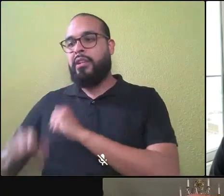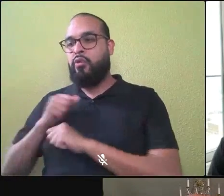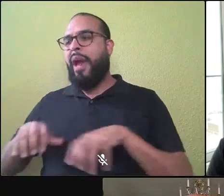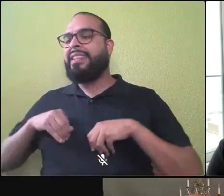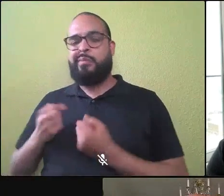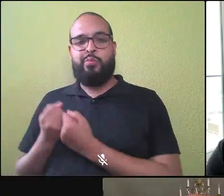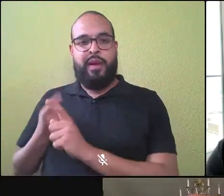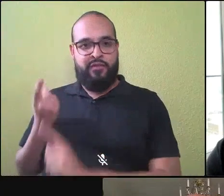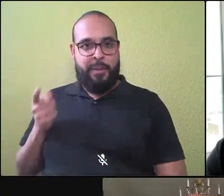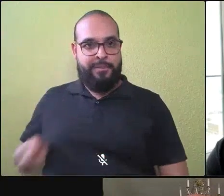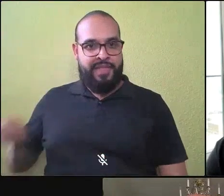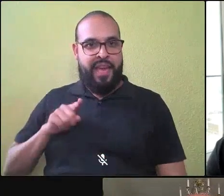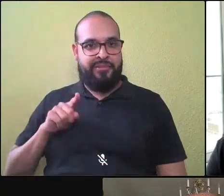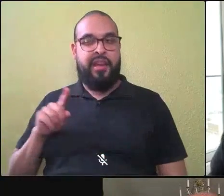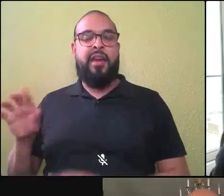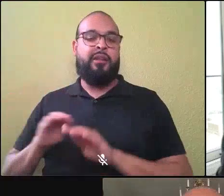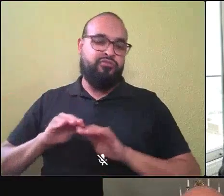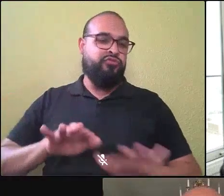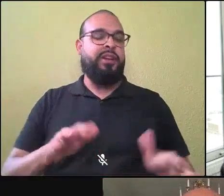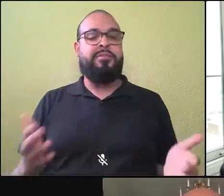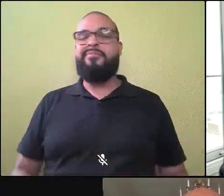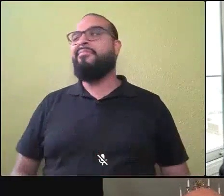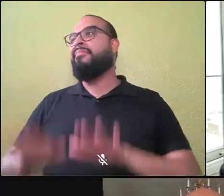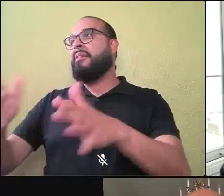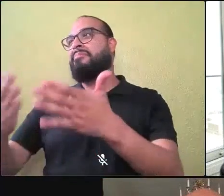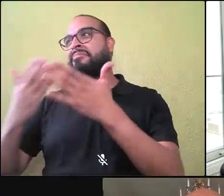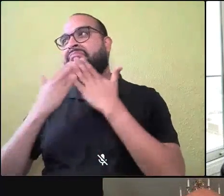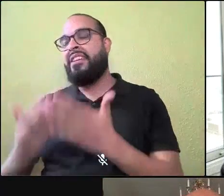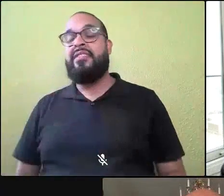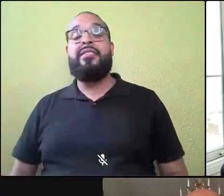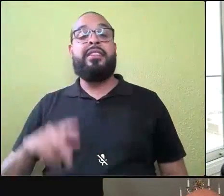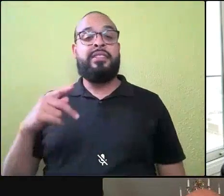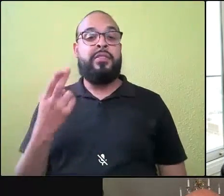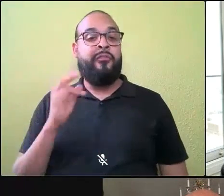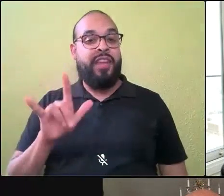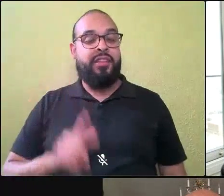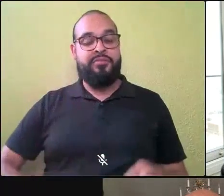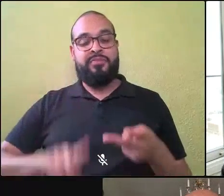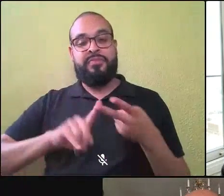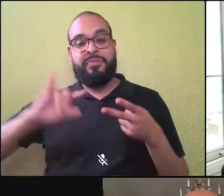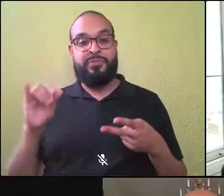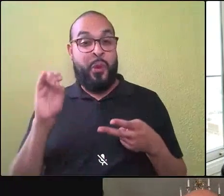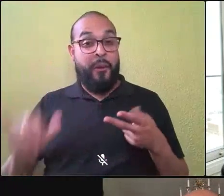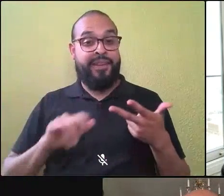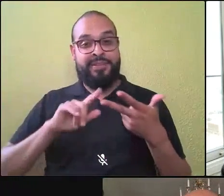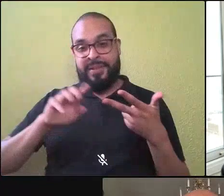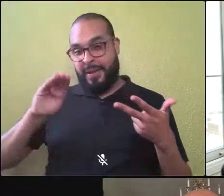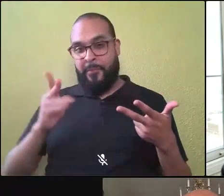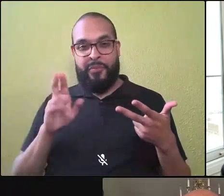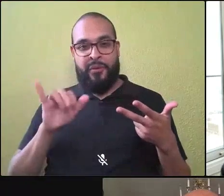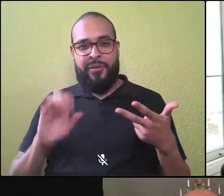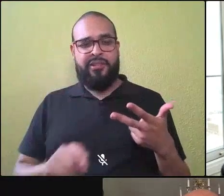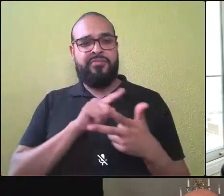Awesome. Thank you. Well, Phil, Joy, Maurice, I really, really appreciate the three of y'all